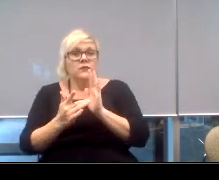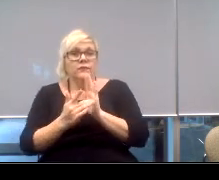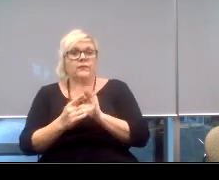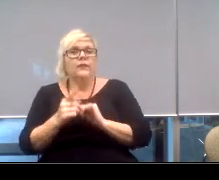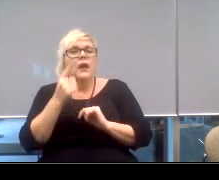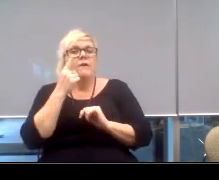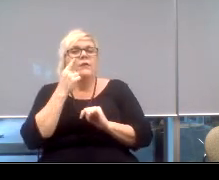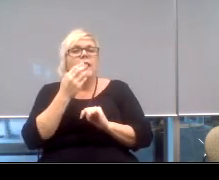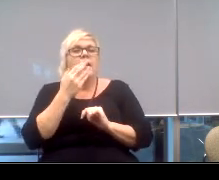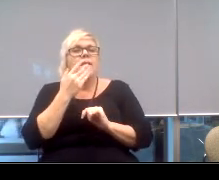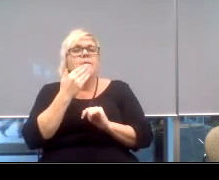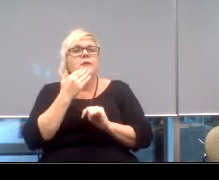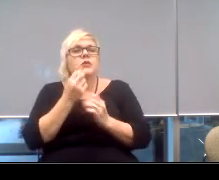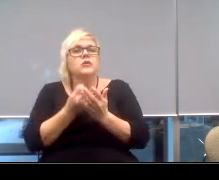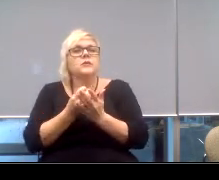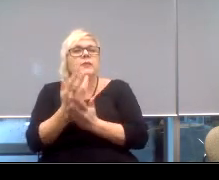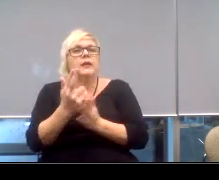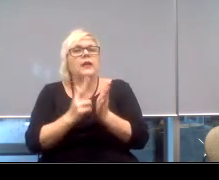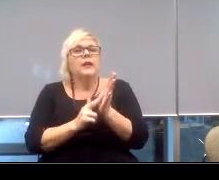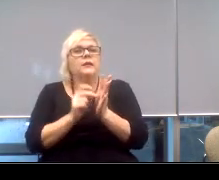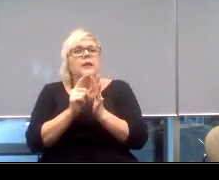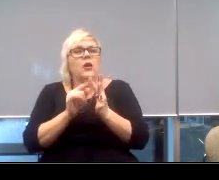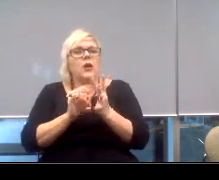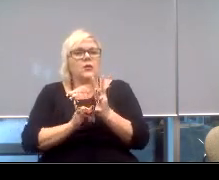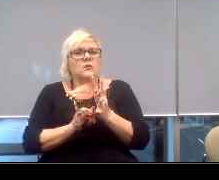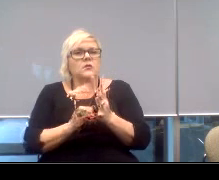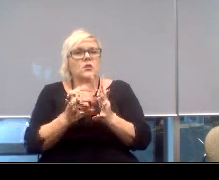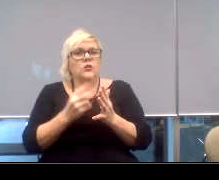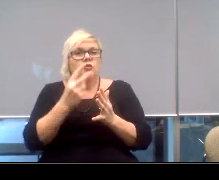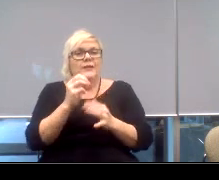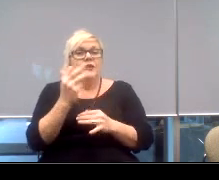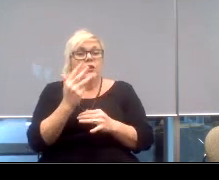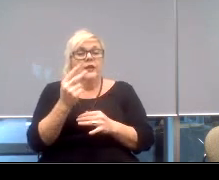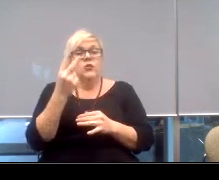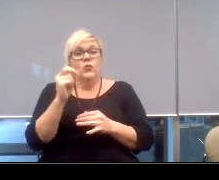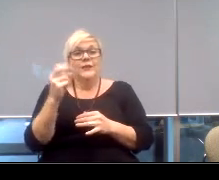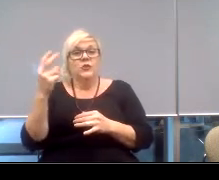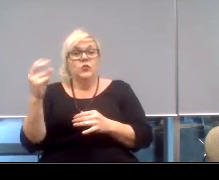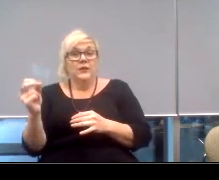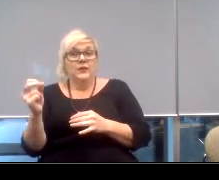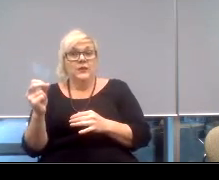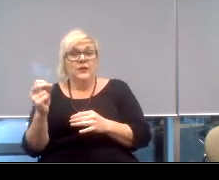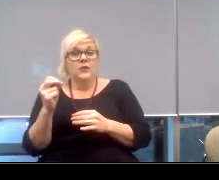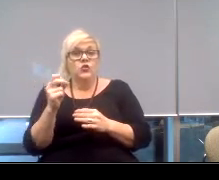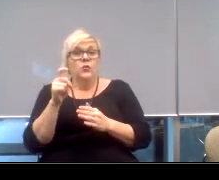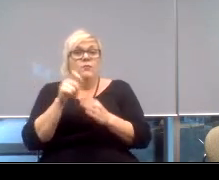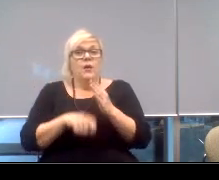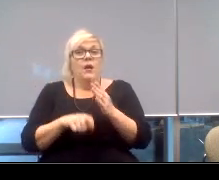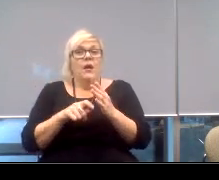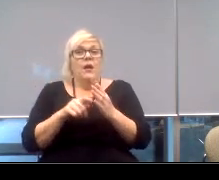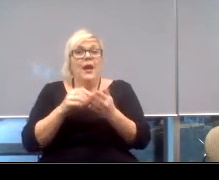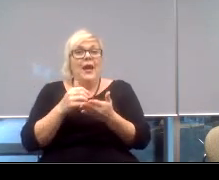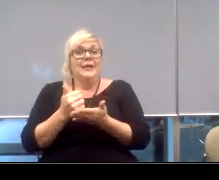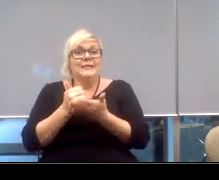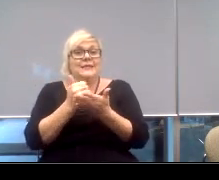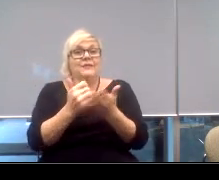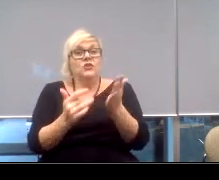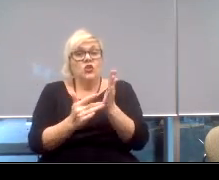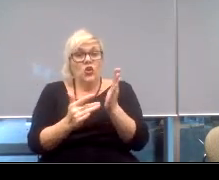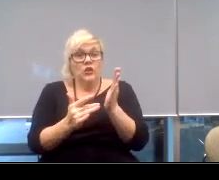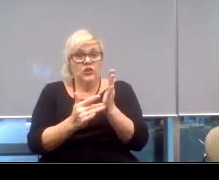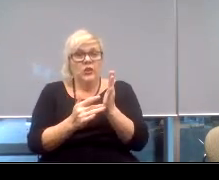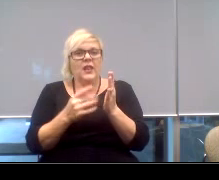NDIS spend at full scheme, so that's 2019-20, on assistive technology from the NDIS AT strategy, and you can